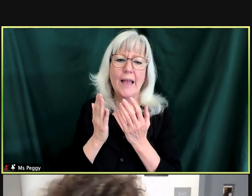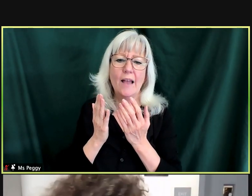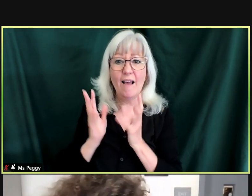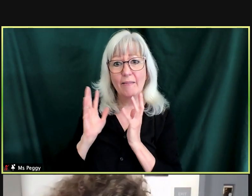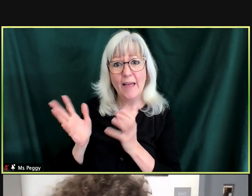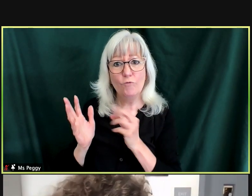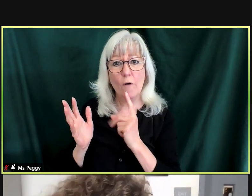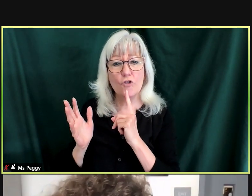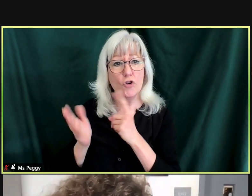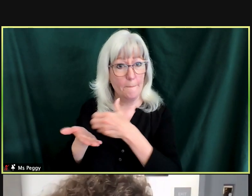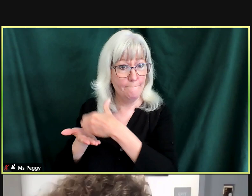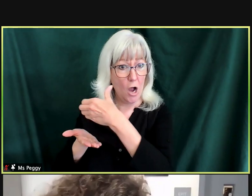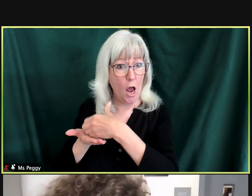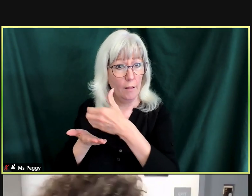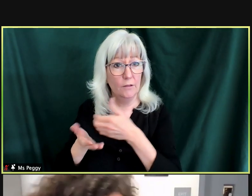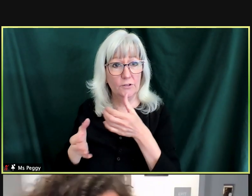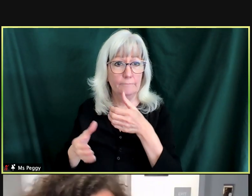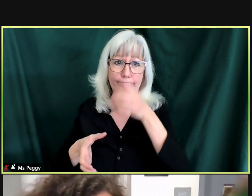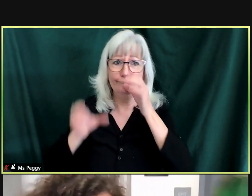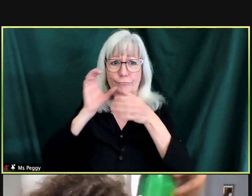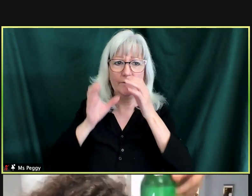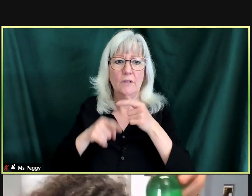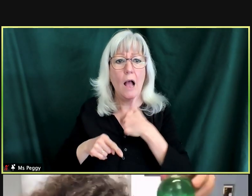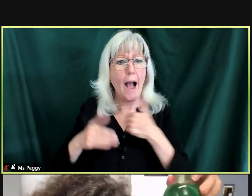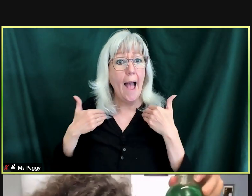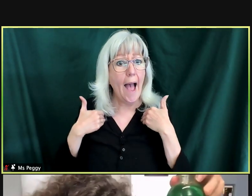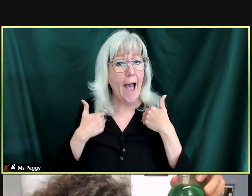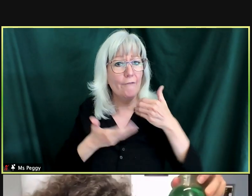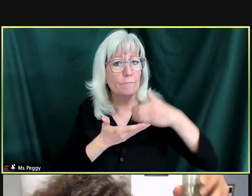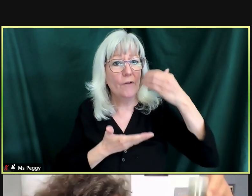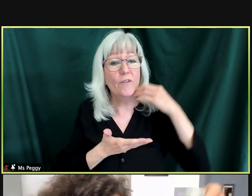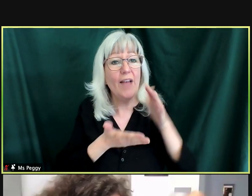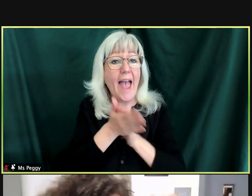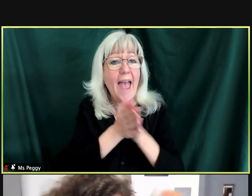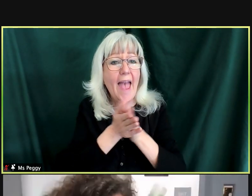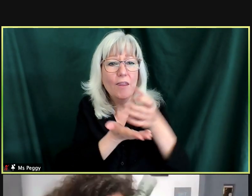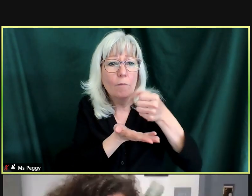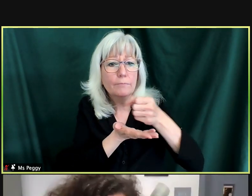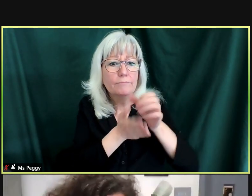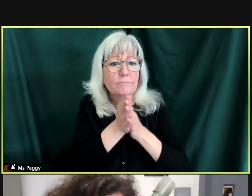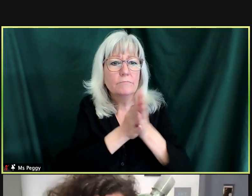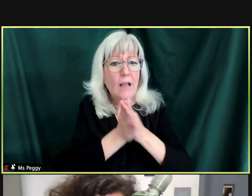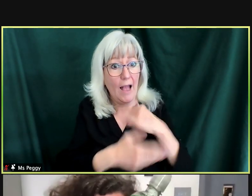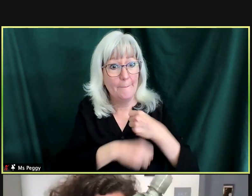Leftover bottles. I've actually got a bottle of hand sanitizer, homemade with